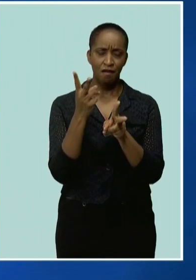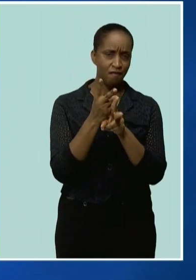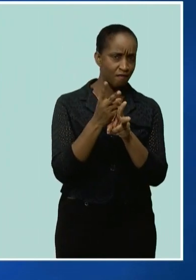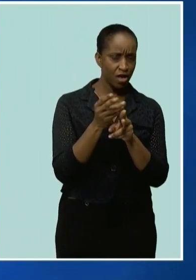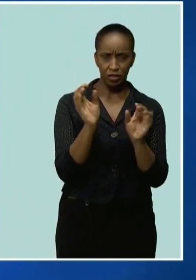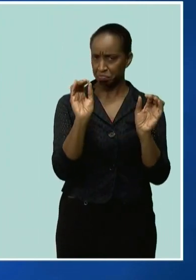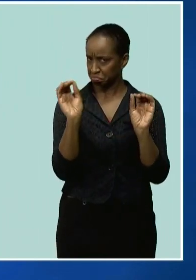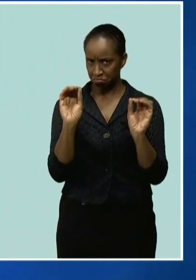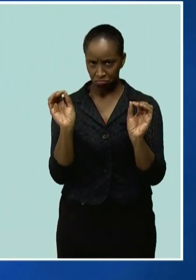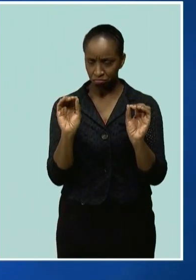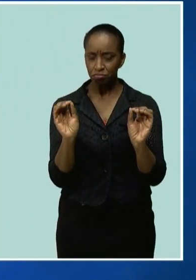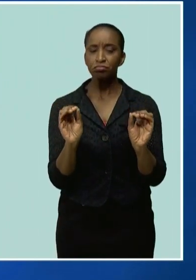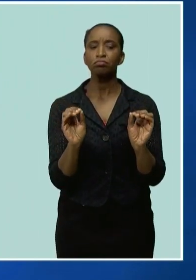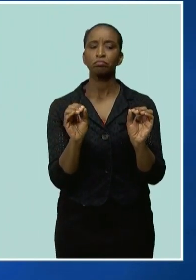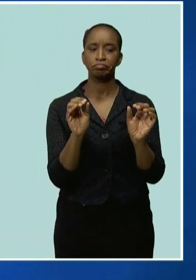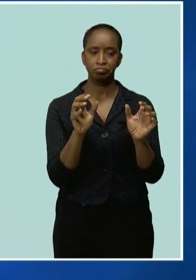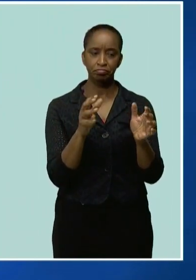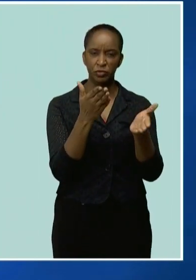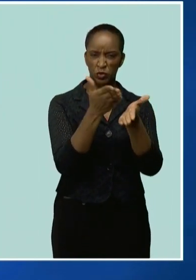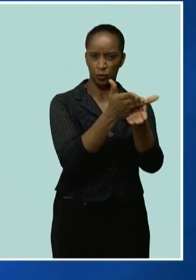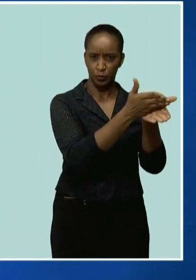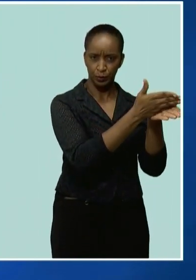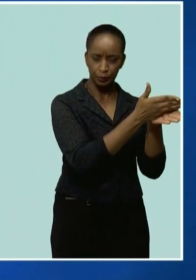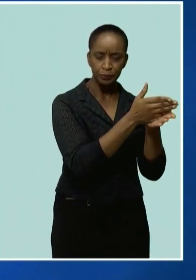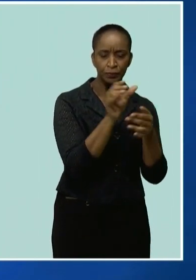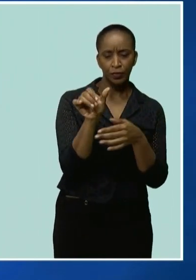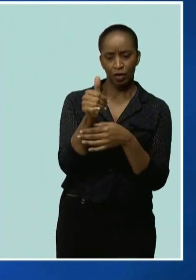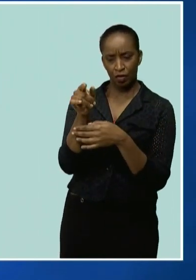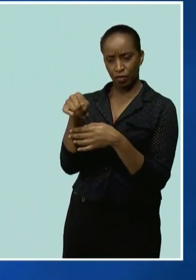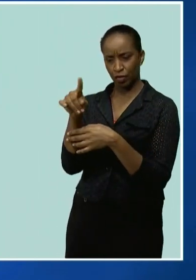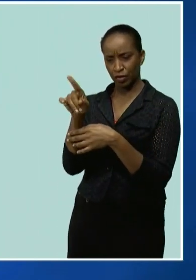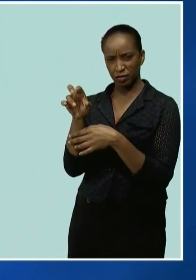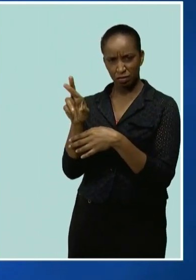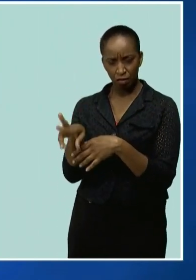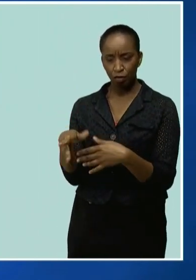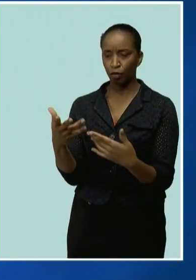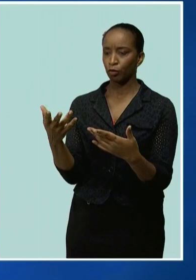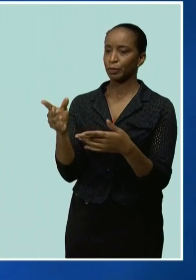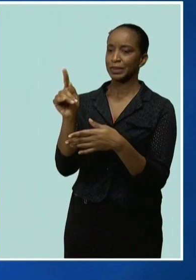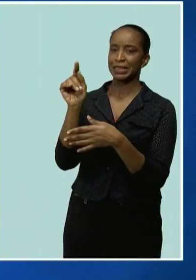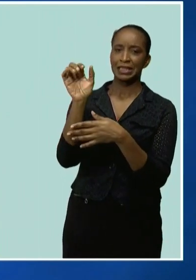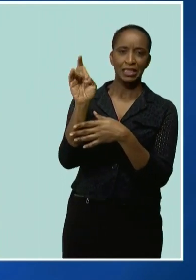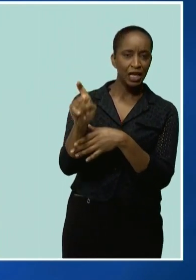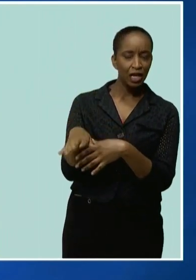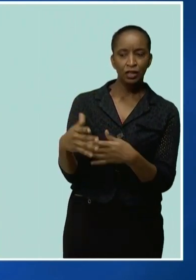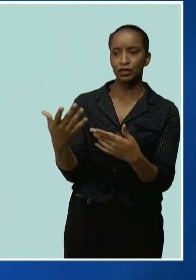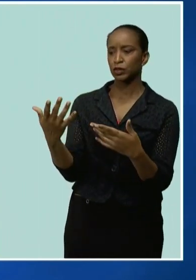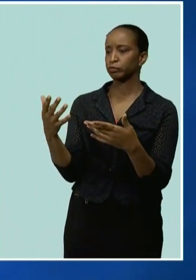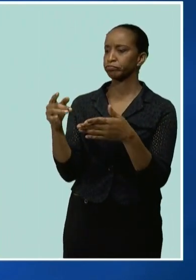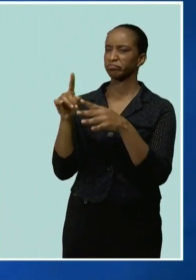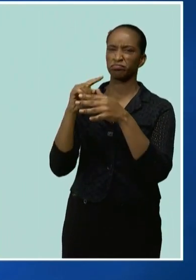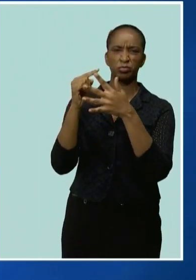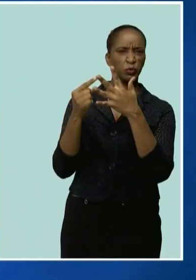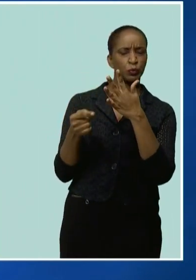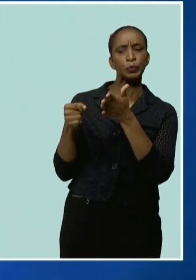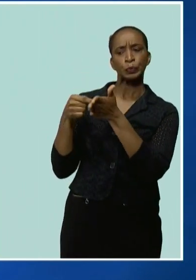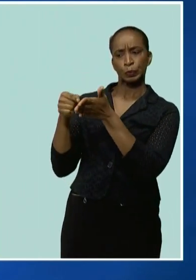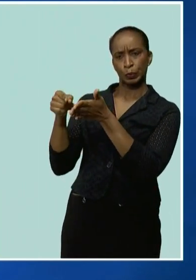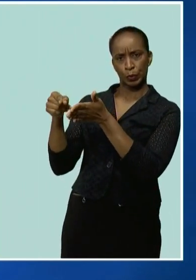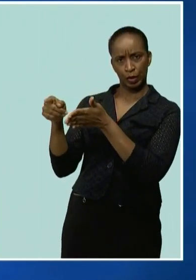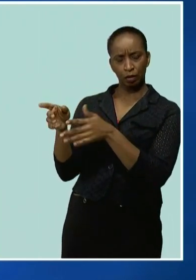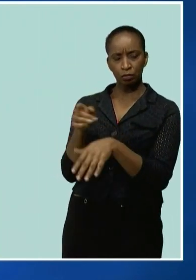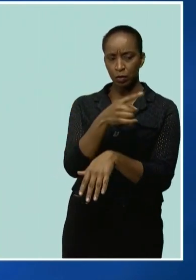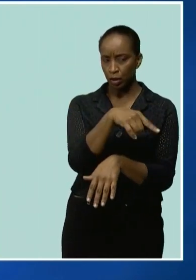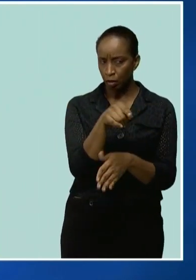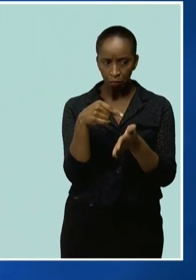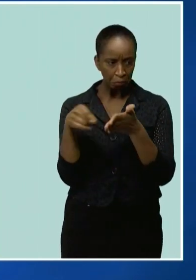sector to pay the requisite taxes and so on, and you have people who just come and drive vehicles on the